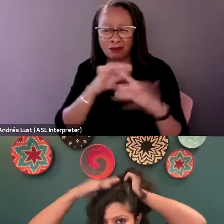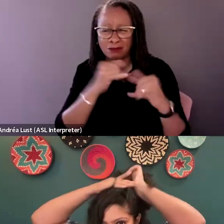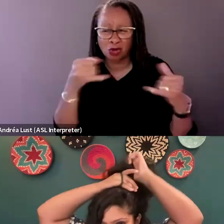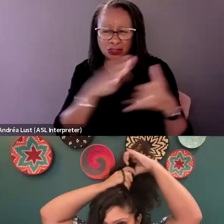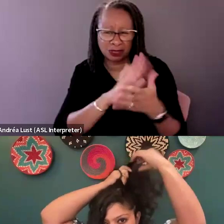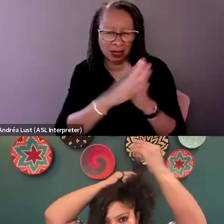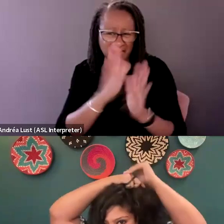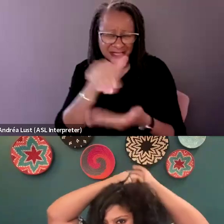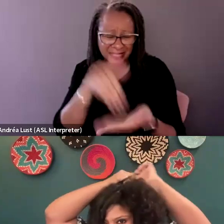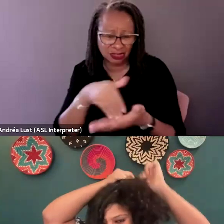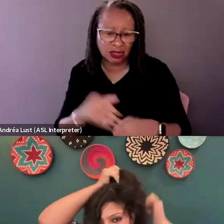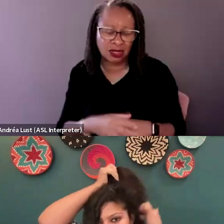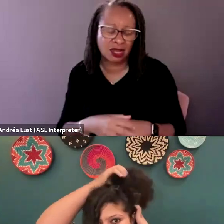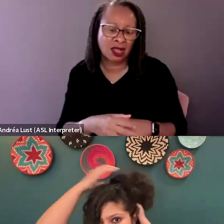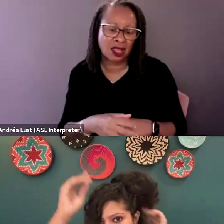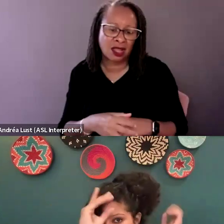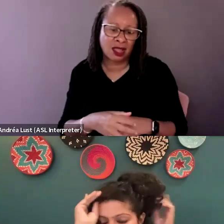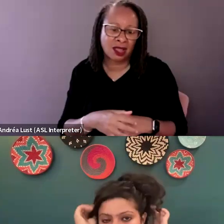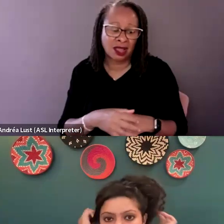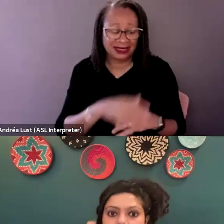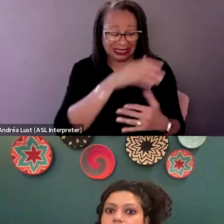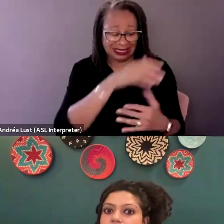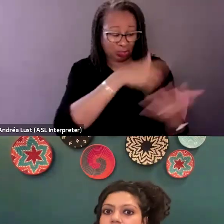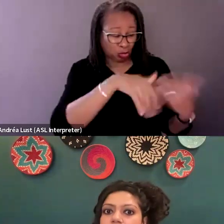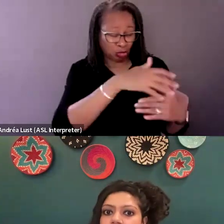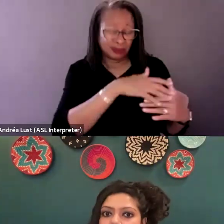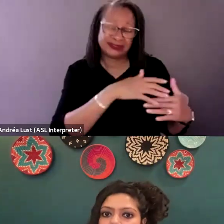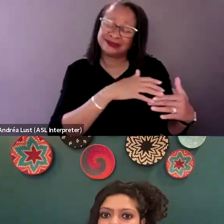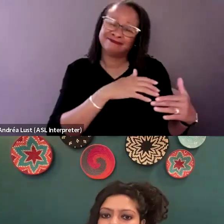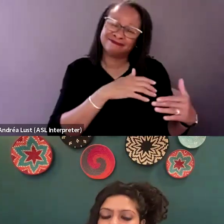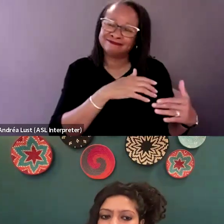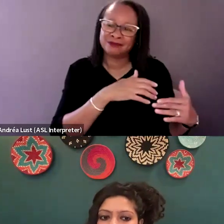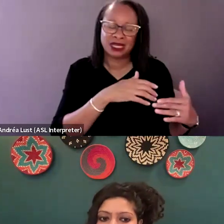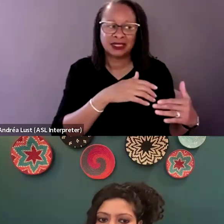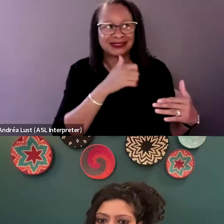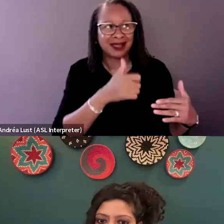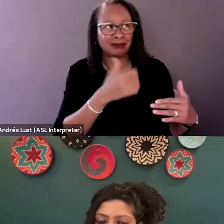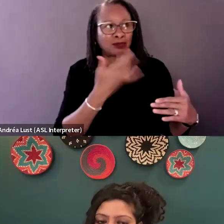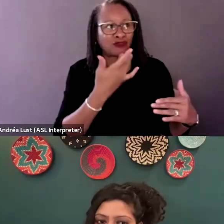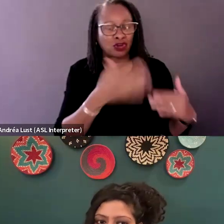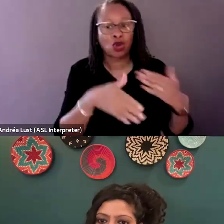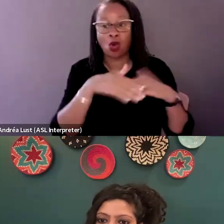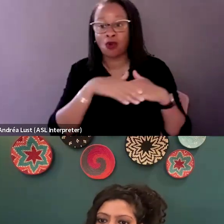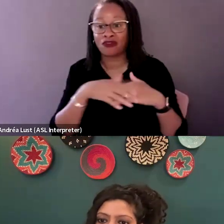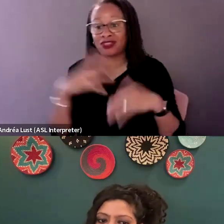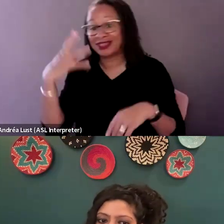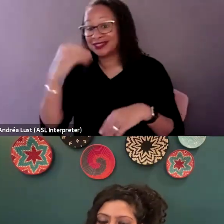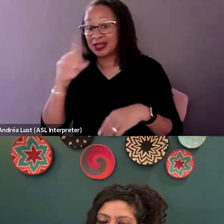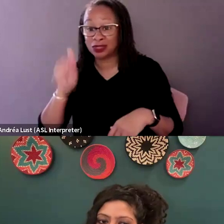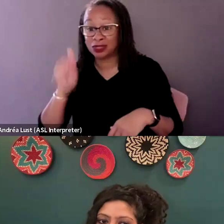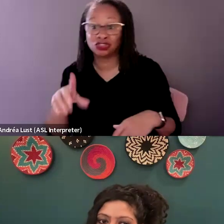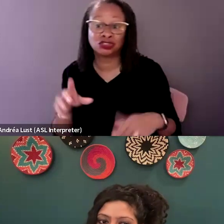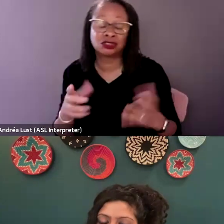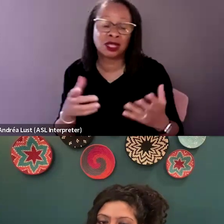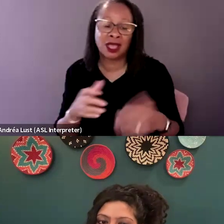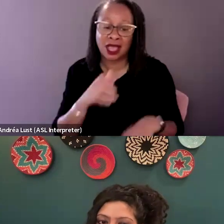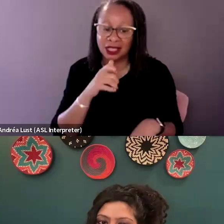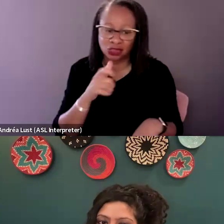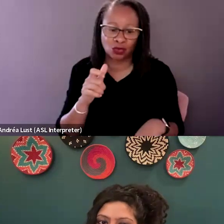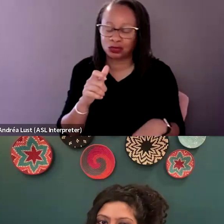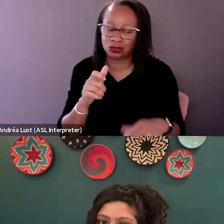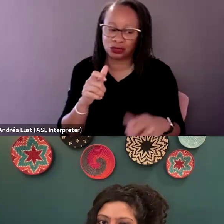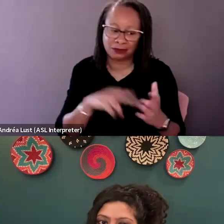the colloquial context of Delhi. So there's that level of kind of additions which are like always generative